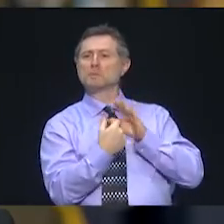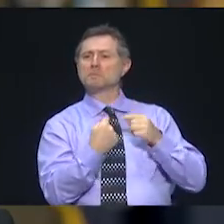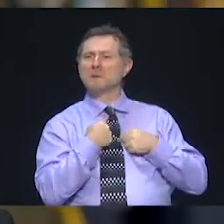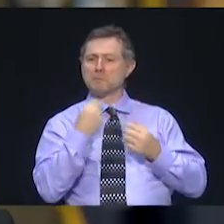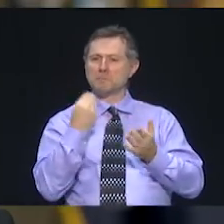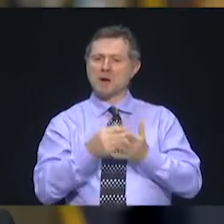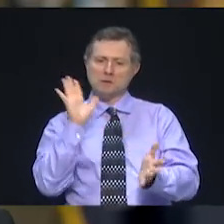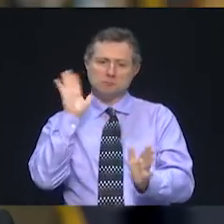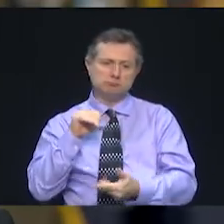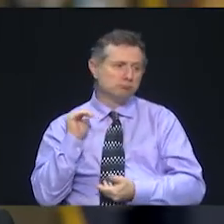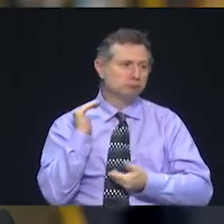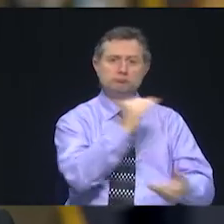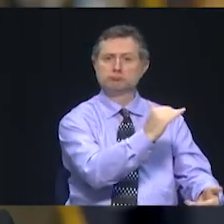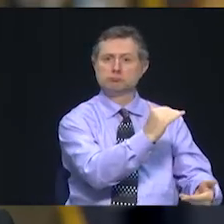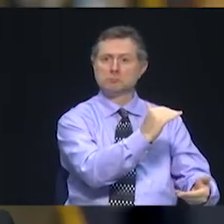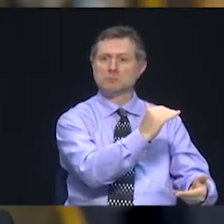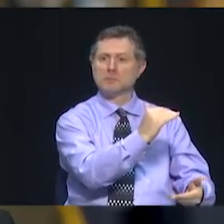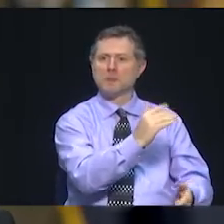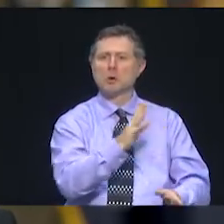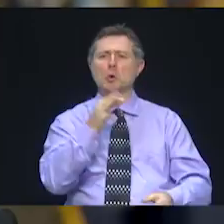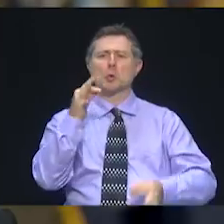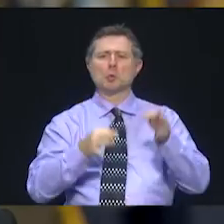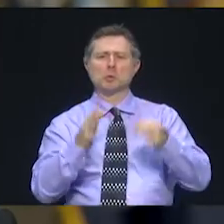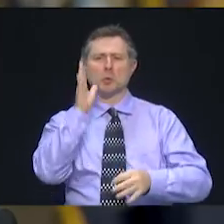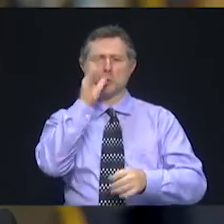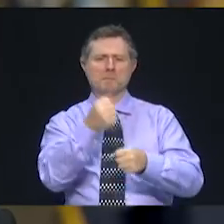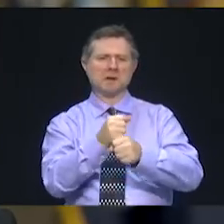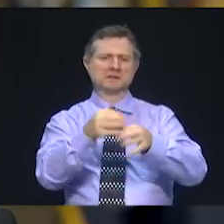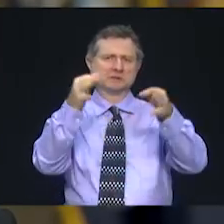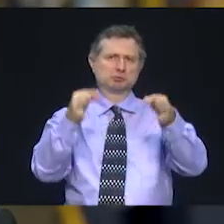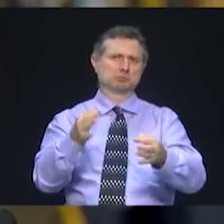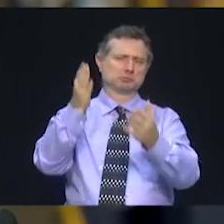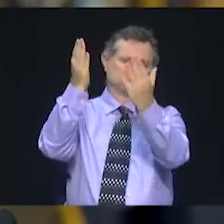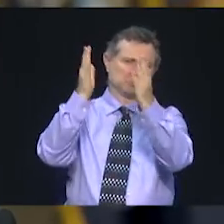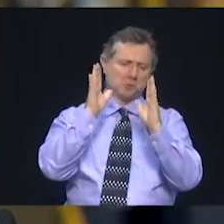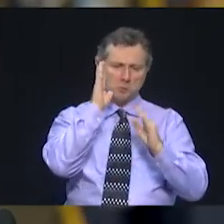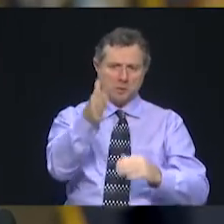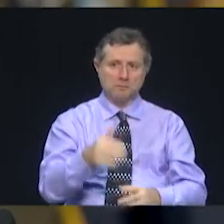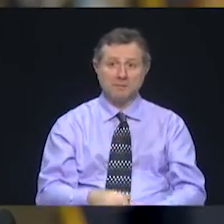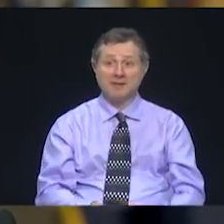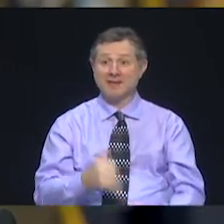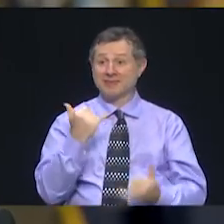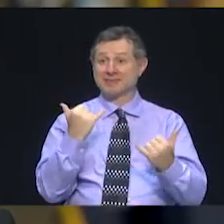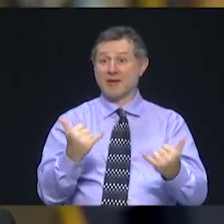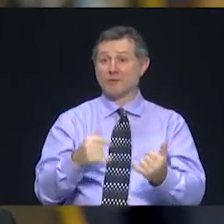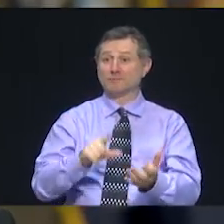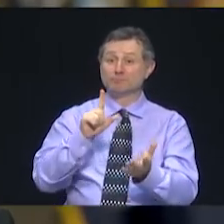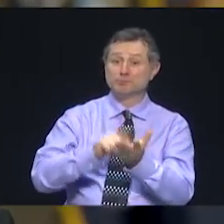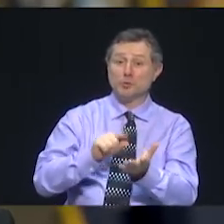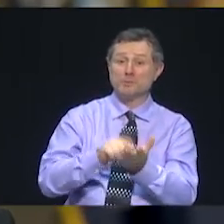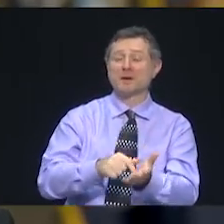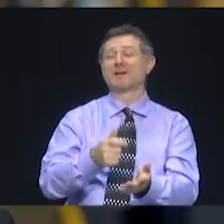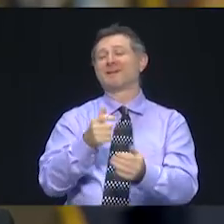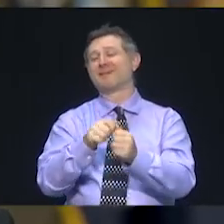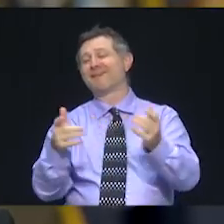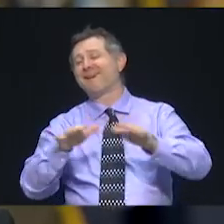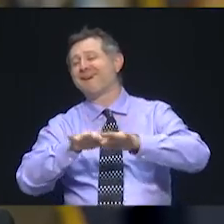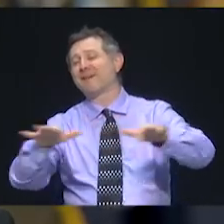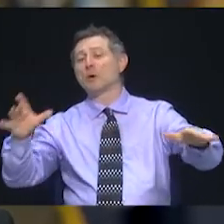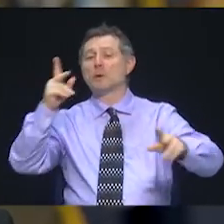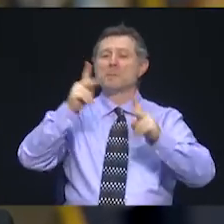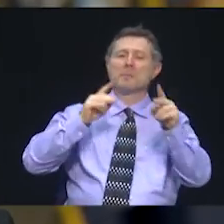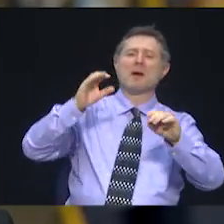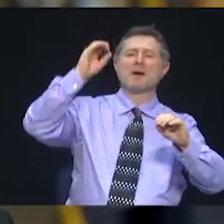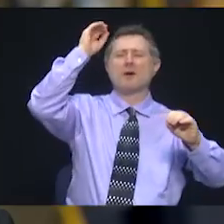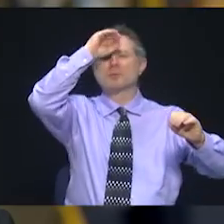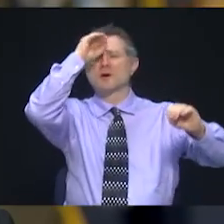be decided in a court of law. Trial by newspaper or biased reviews are